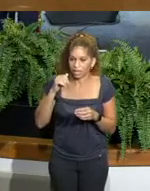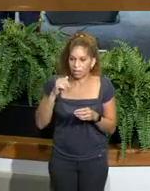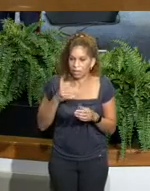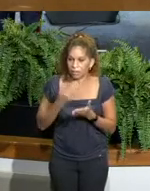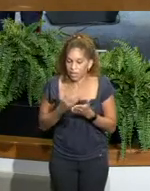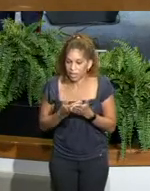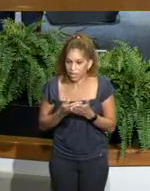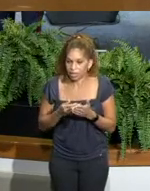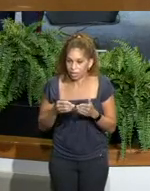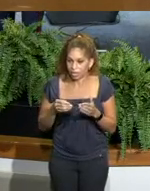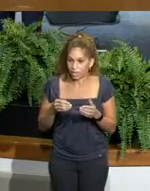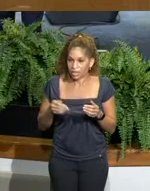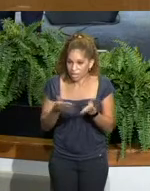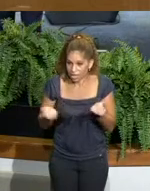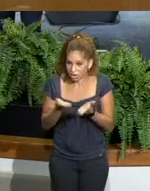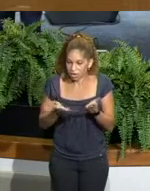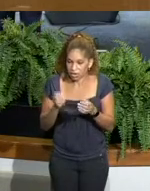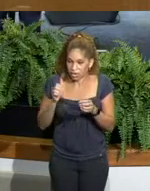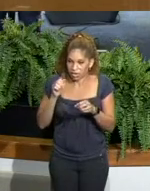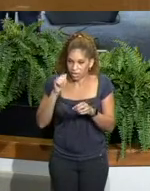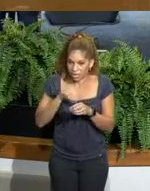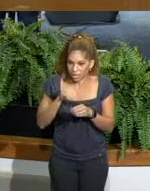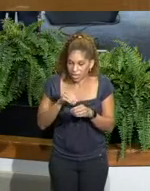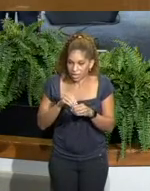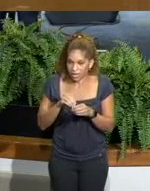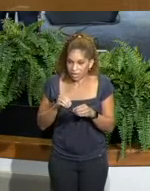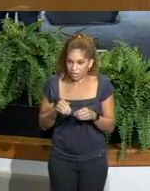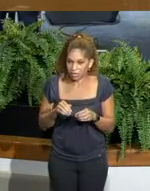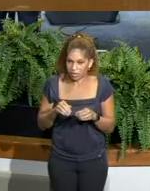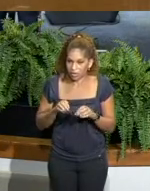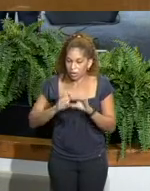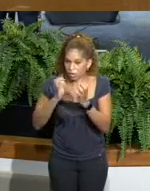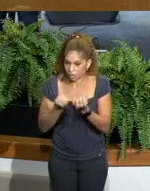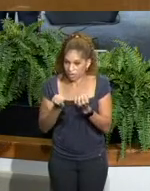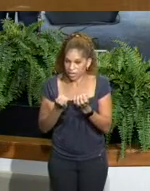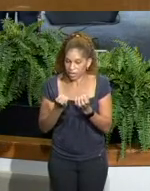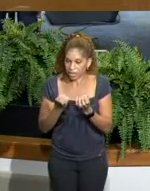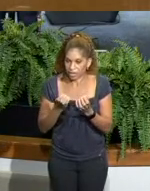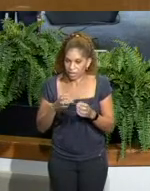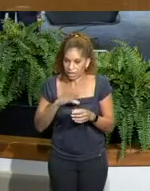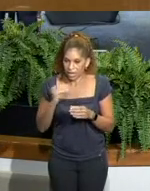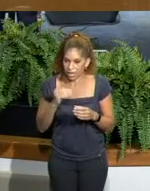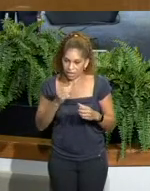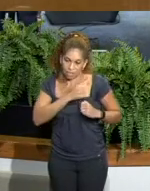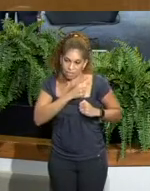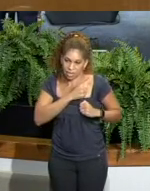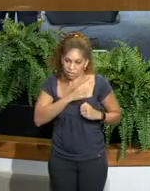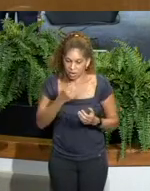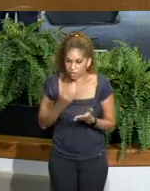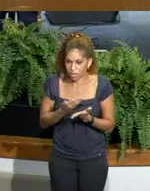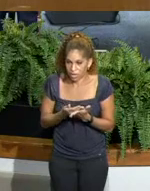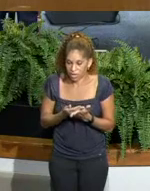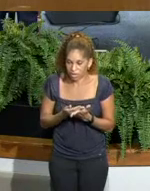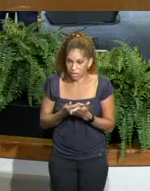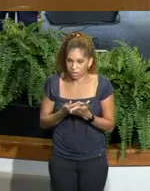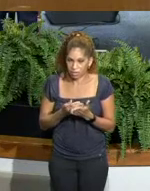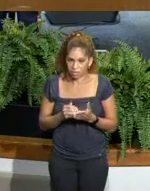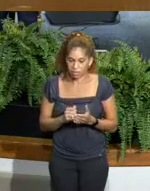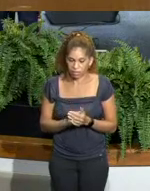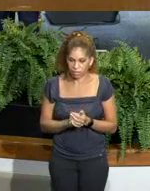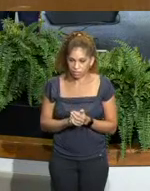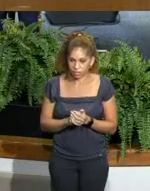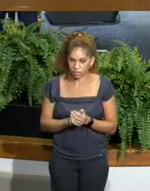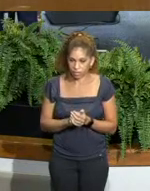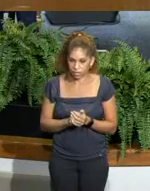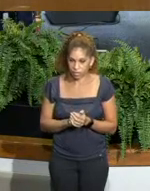interests and a bloated military budget. Well, we spend 54 cents of every discretionary dollar into